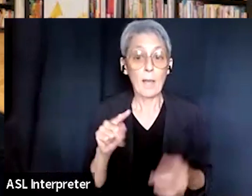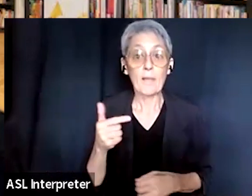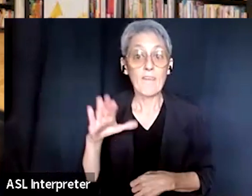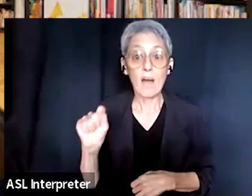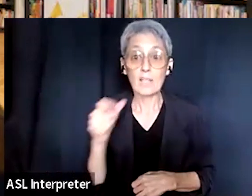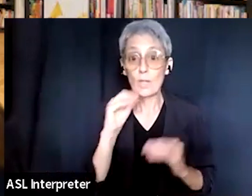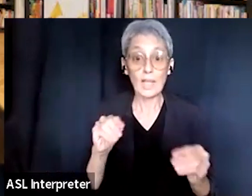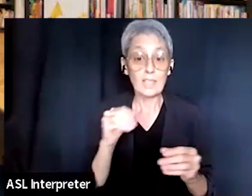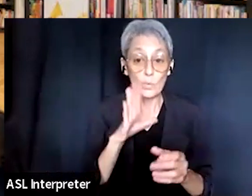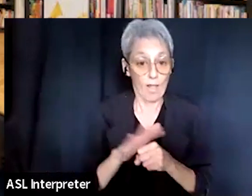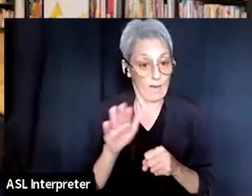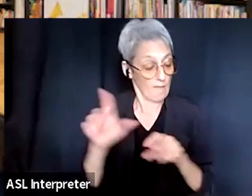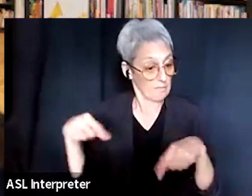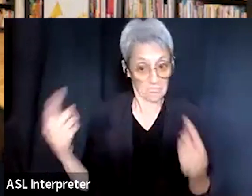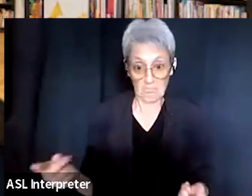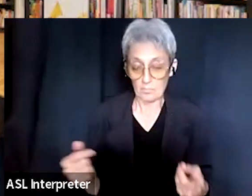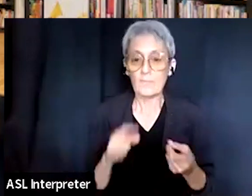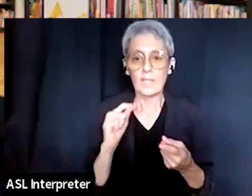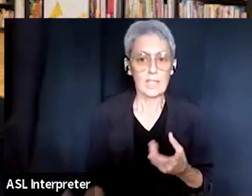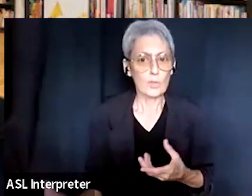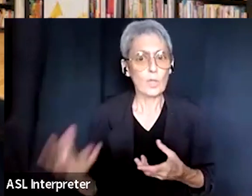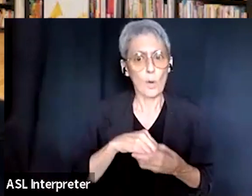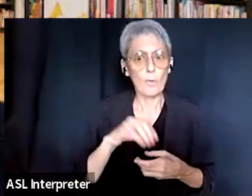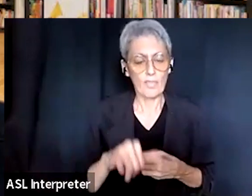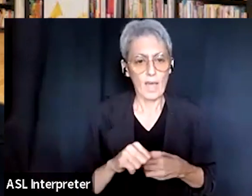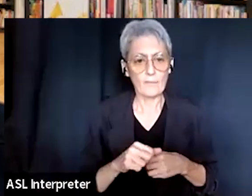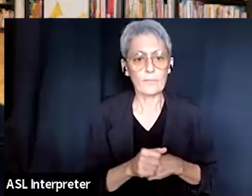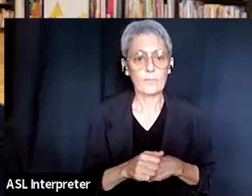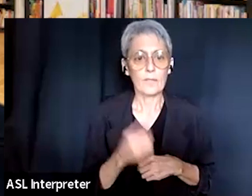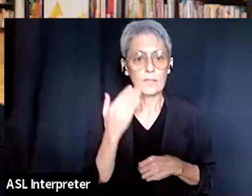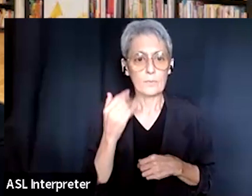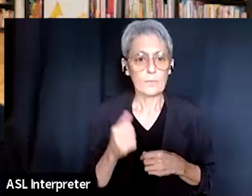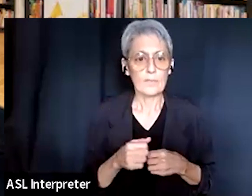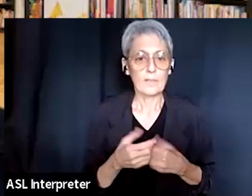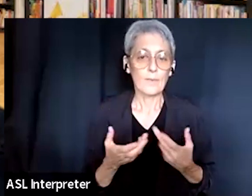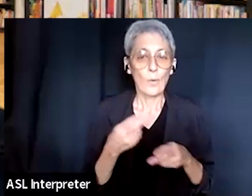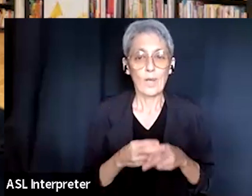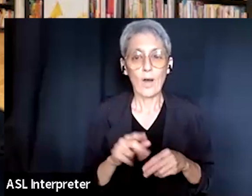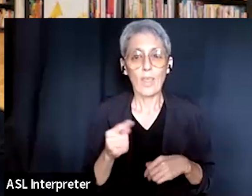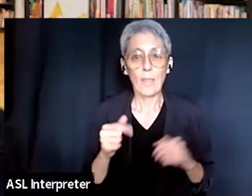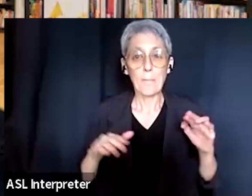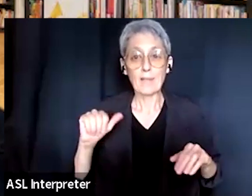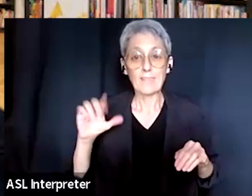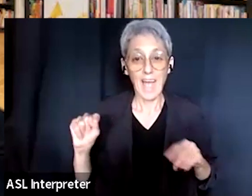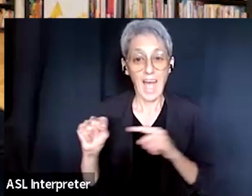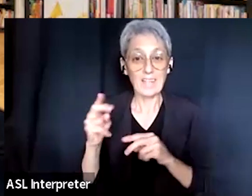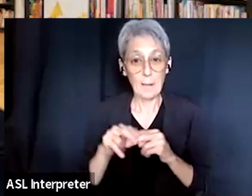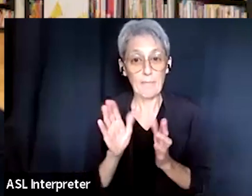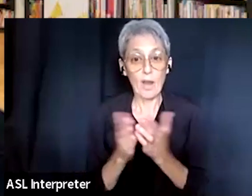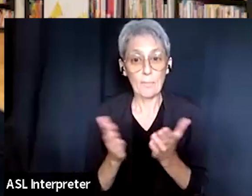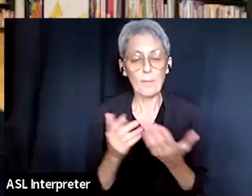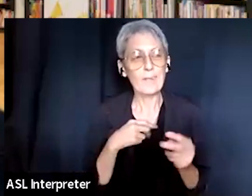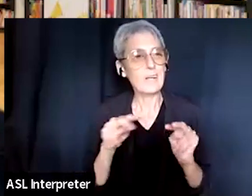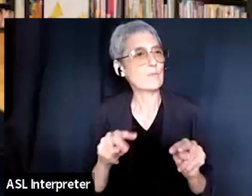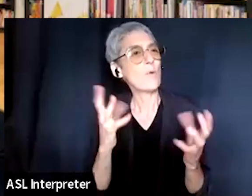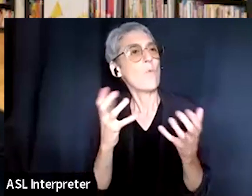been, and that does need to be incorporated. You know, we called the book The Balancing Act because that's what we're really looking for, balance in a time of